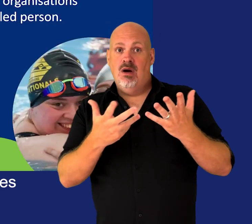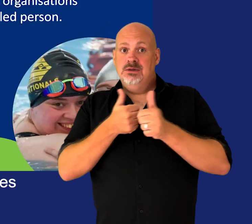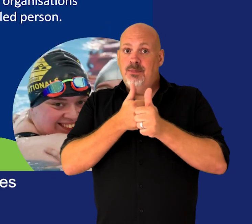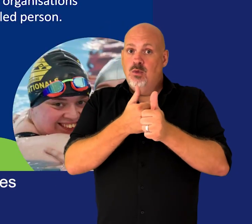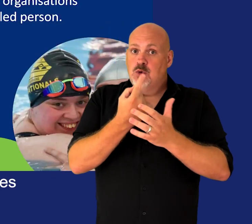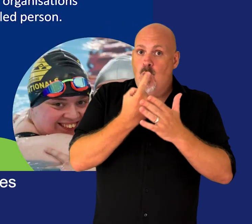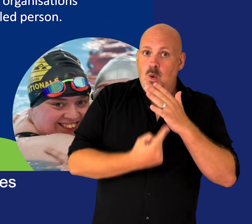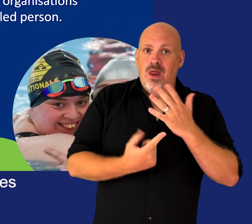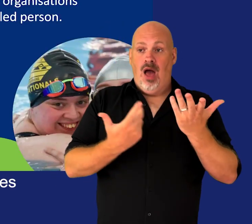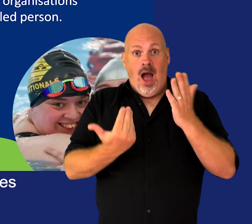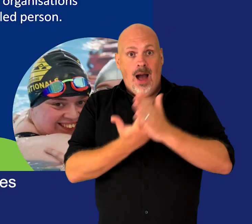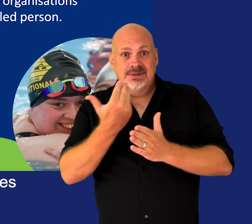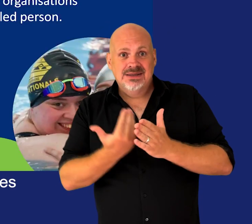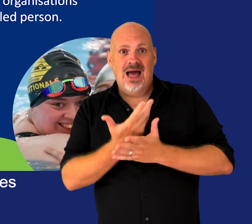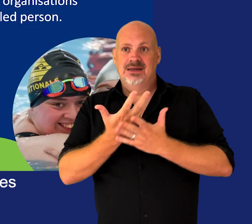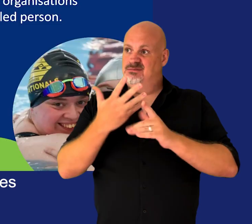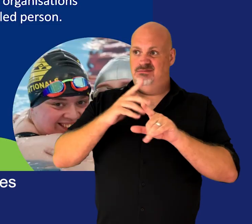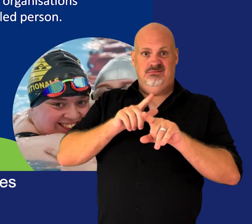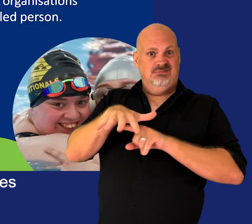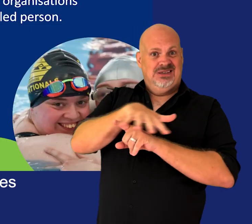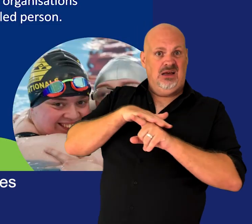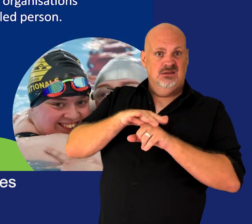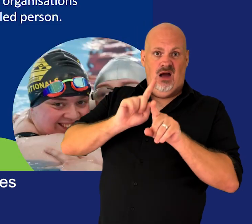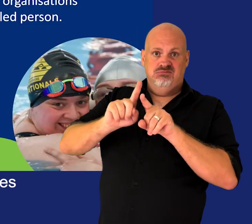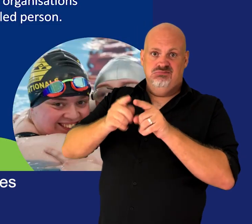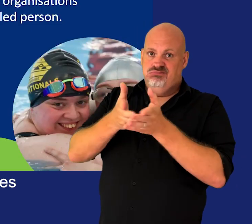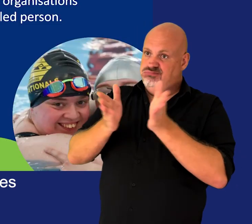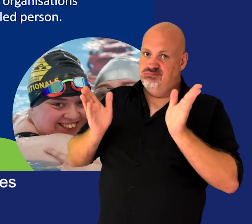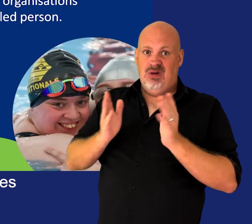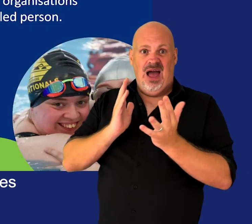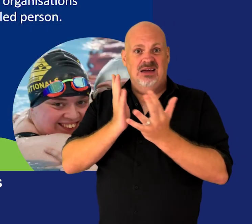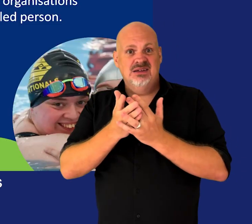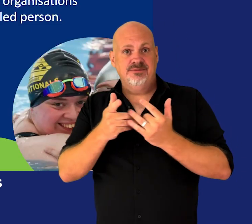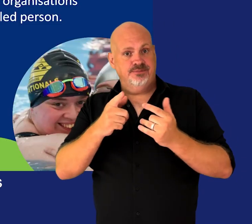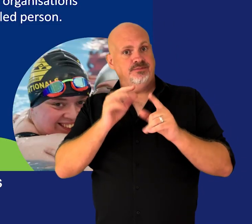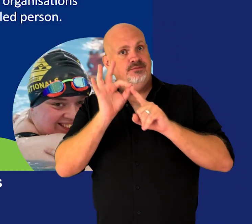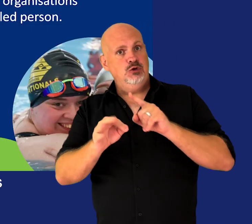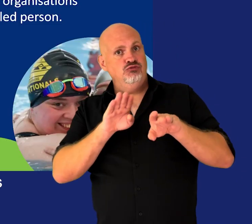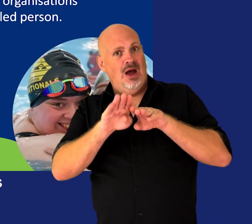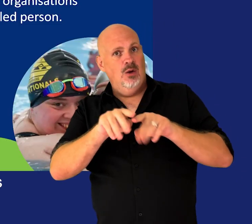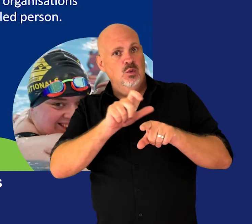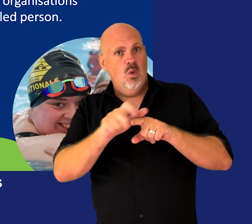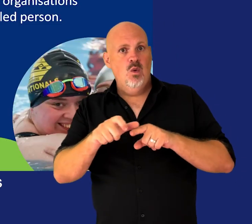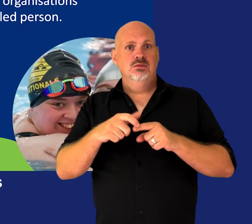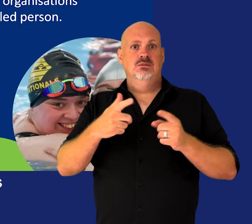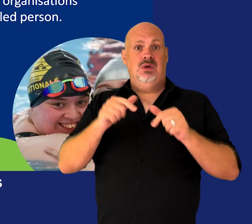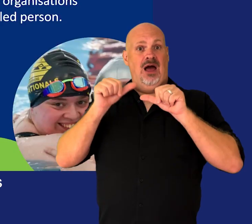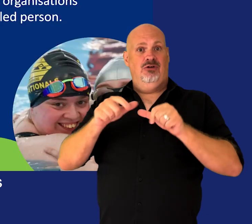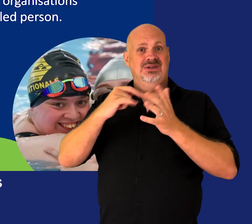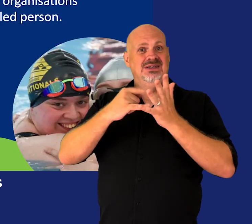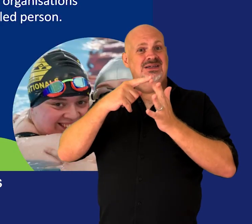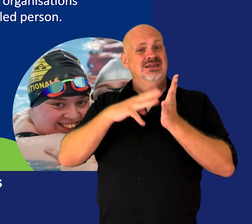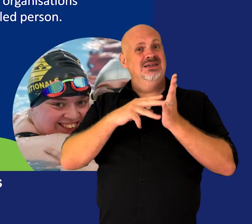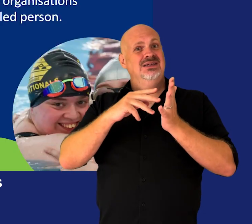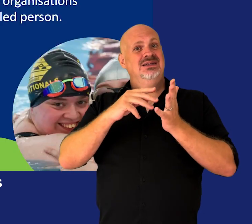of these for supporters only, significant updates from across the sector, access to particular training courses for us that are accredited